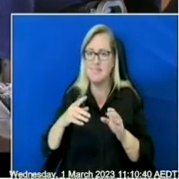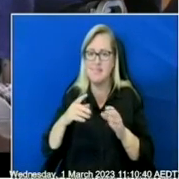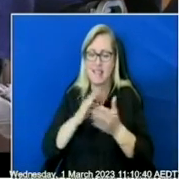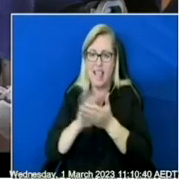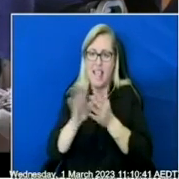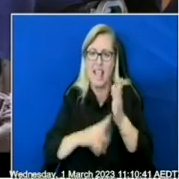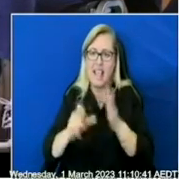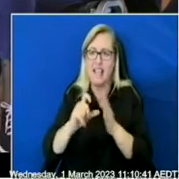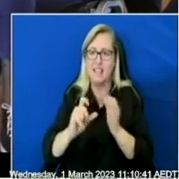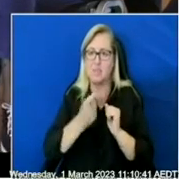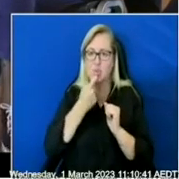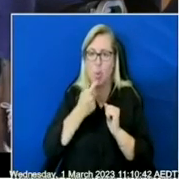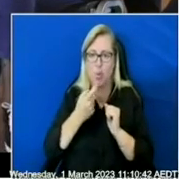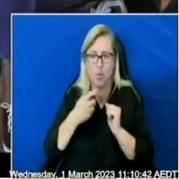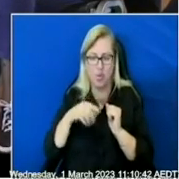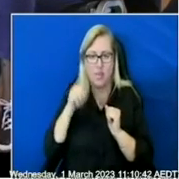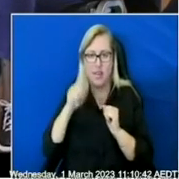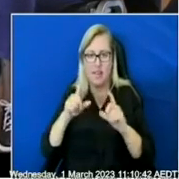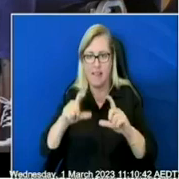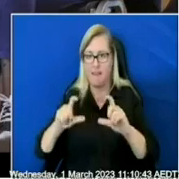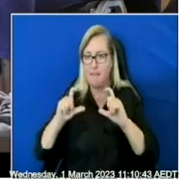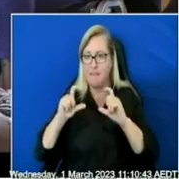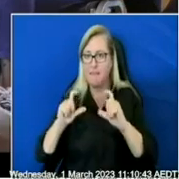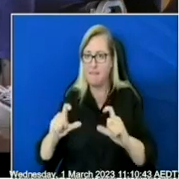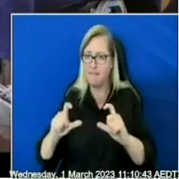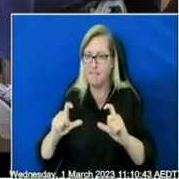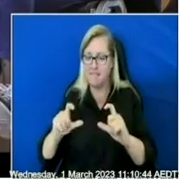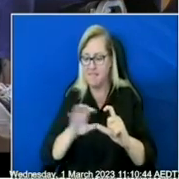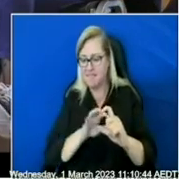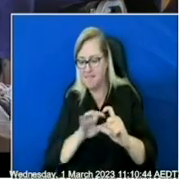plastic plaques made. They just did the best that they could.